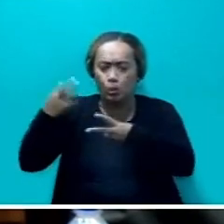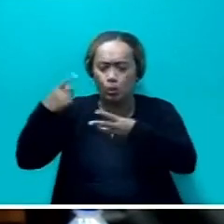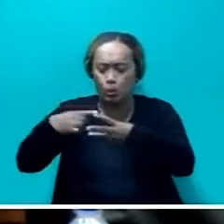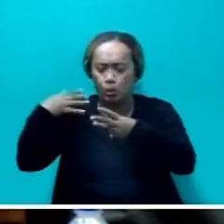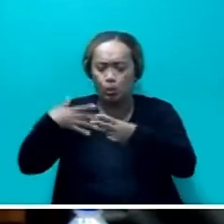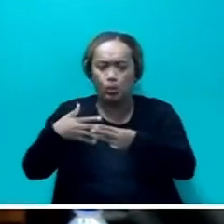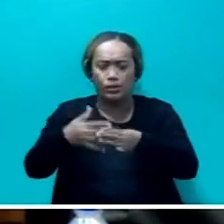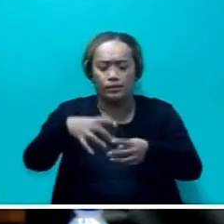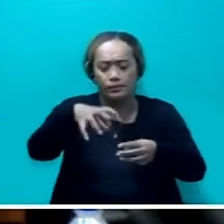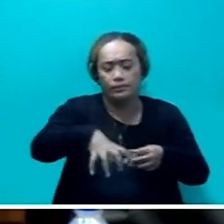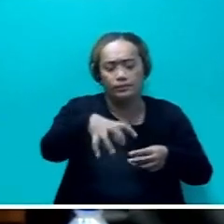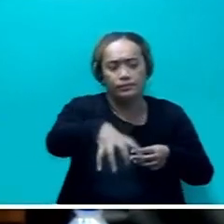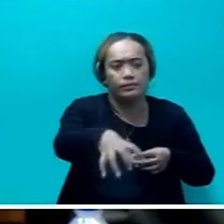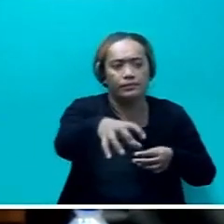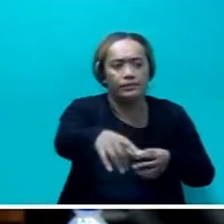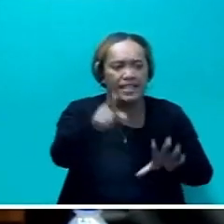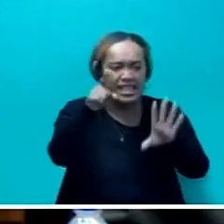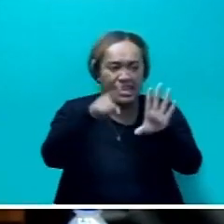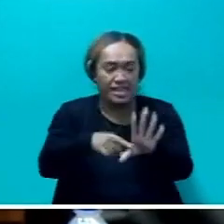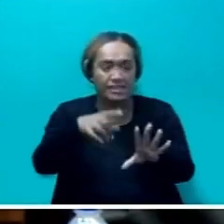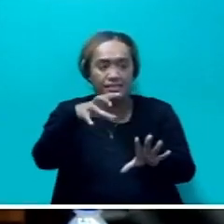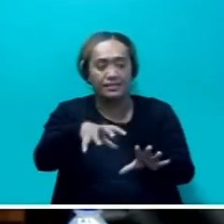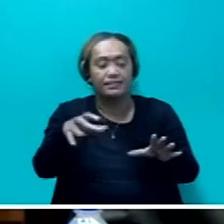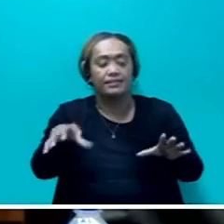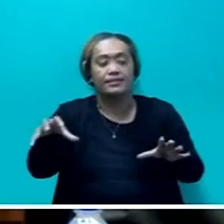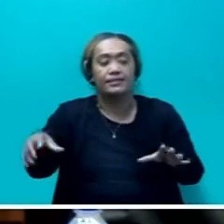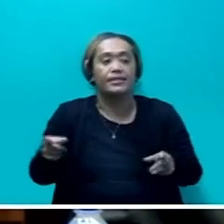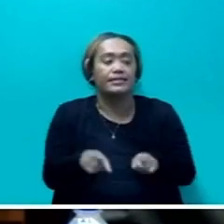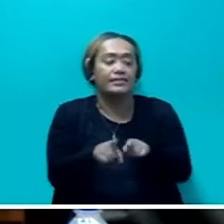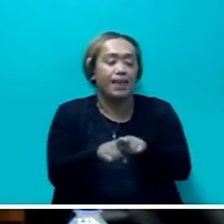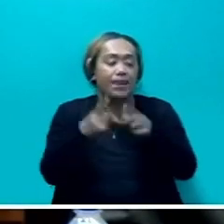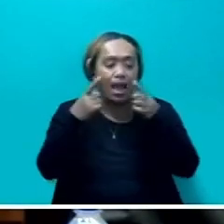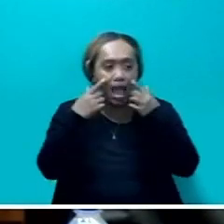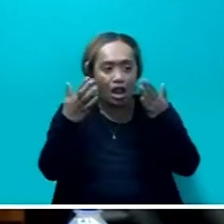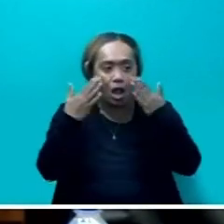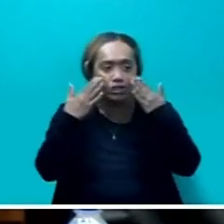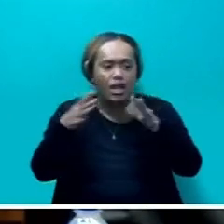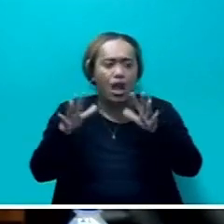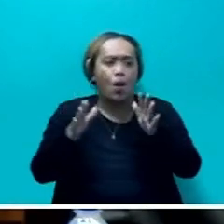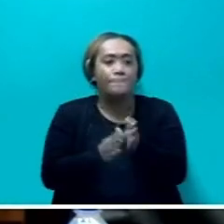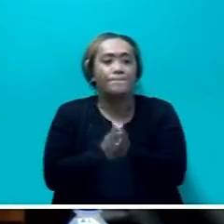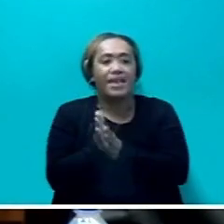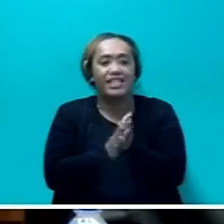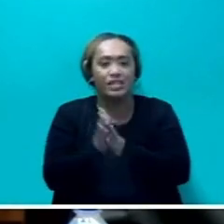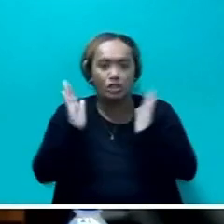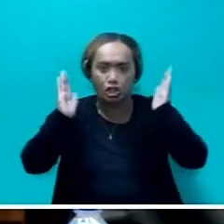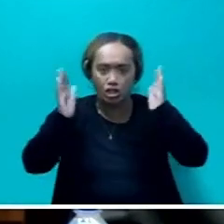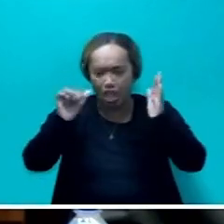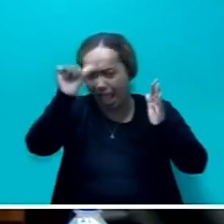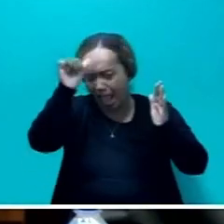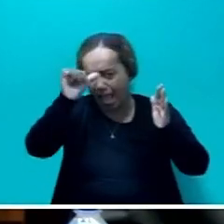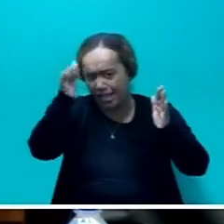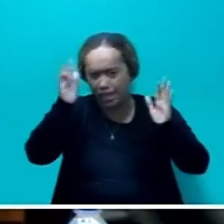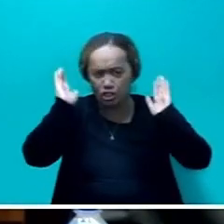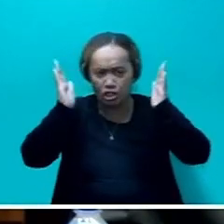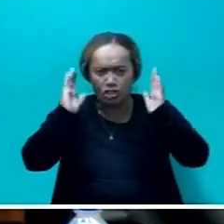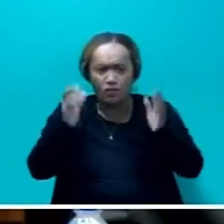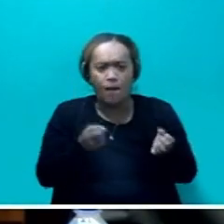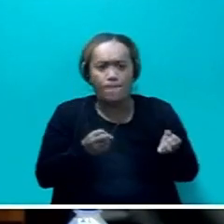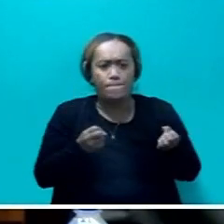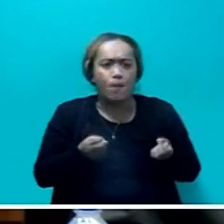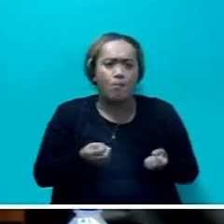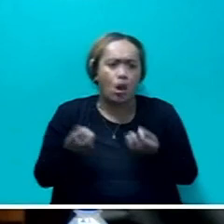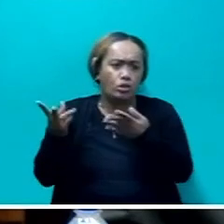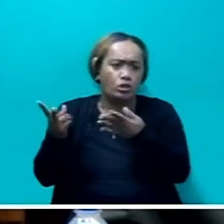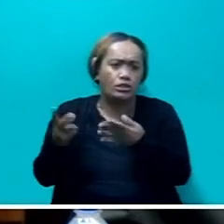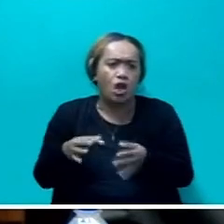during the post-Girmit era. And four, acknowledgement of Methodist Church, Anglican Church for promotion